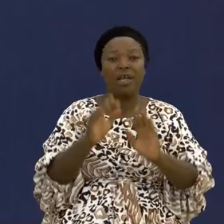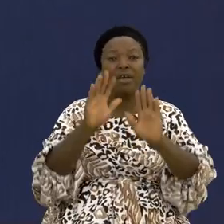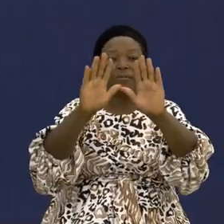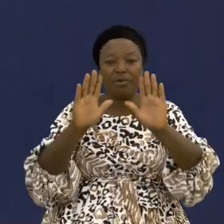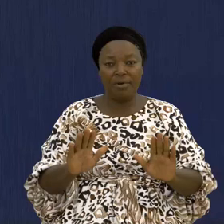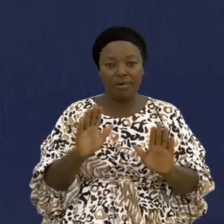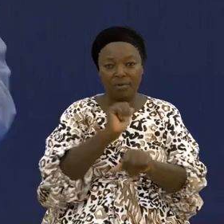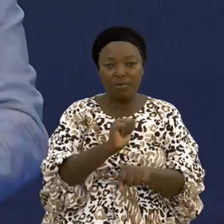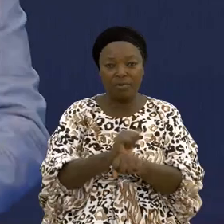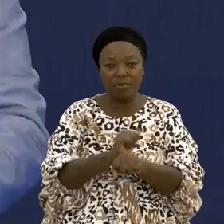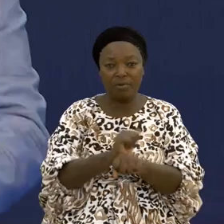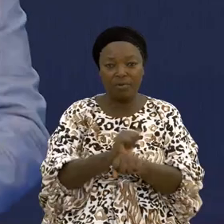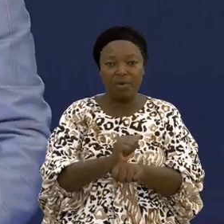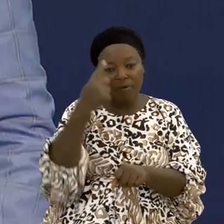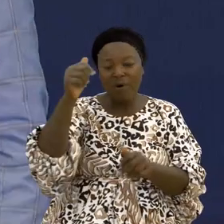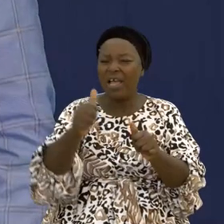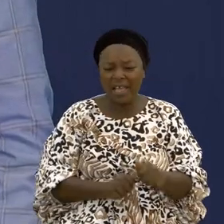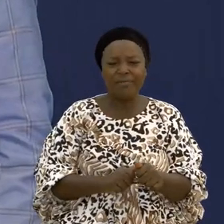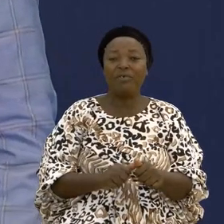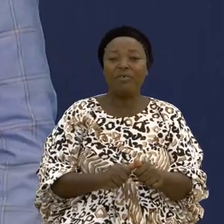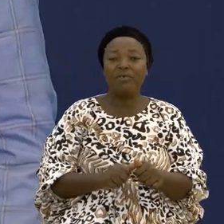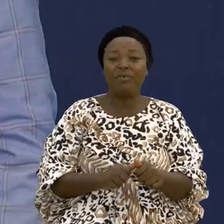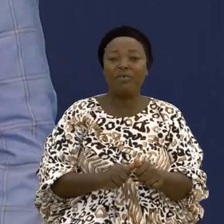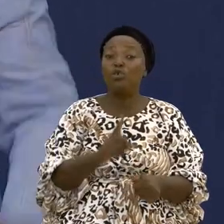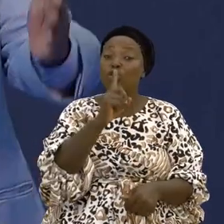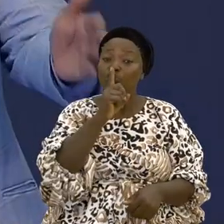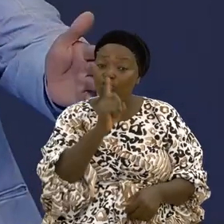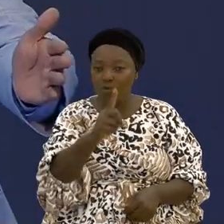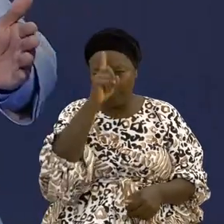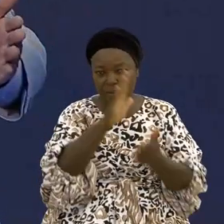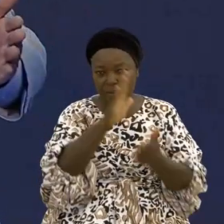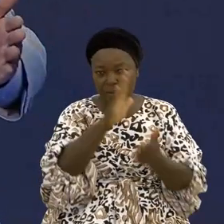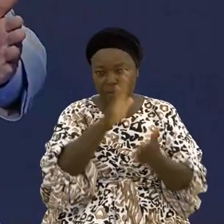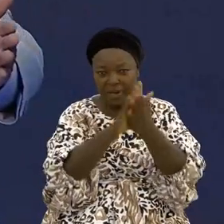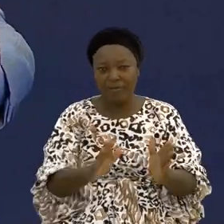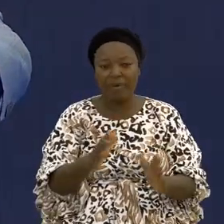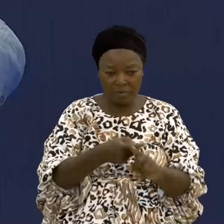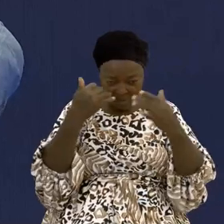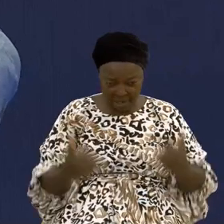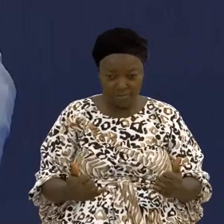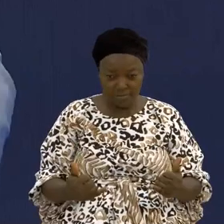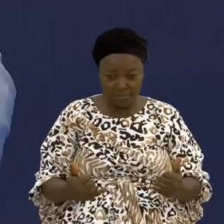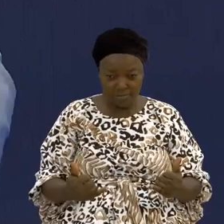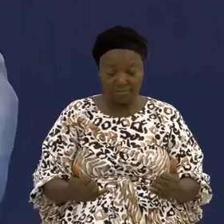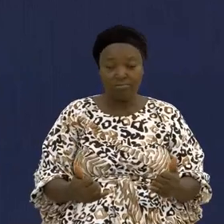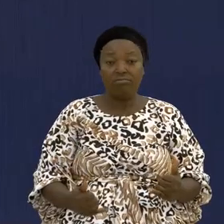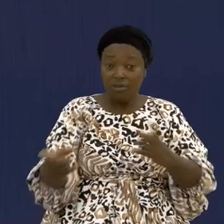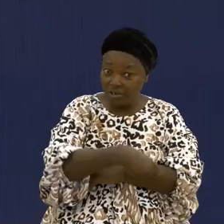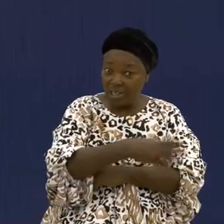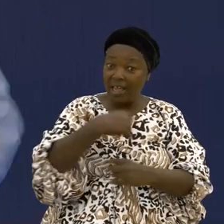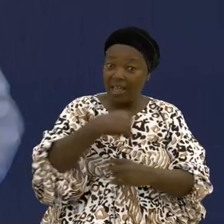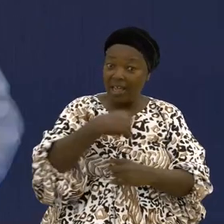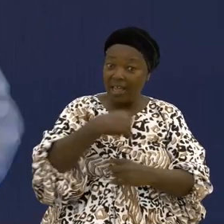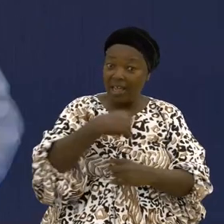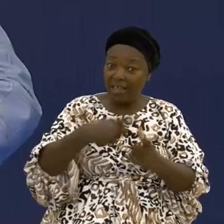every true believer henceforth, today, and then all the days that